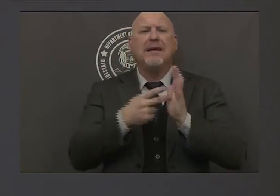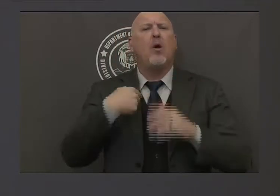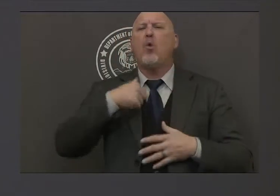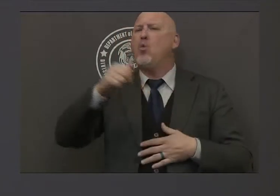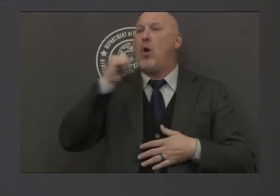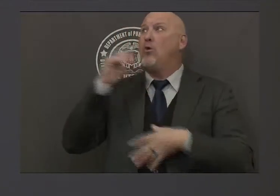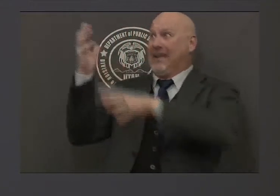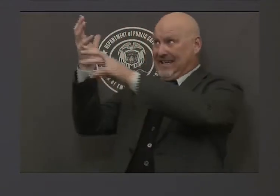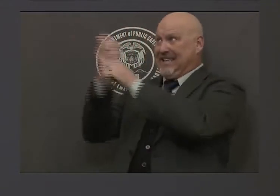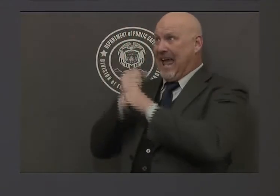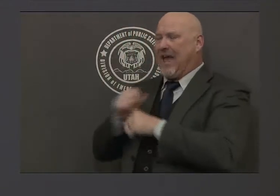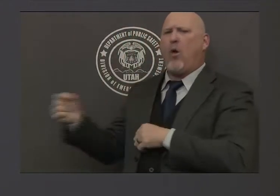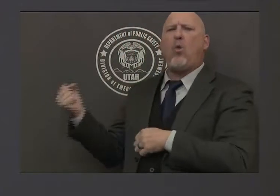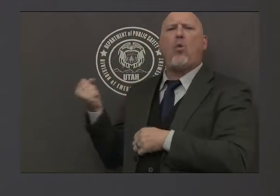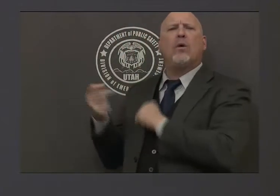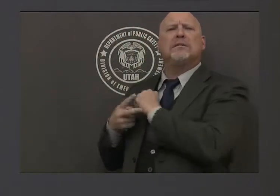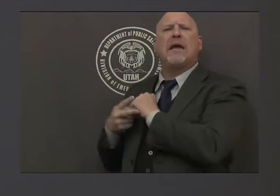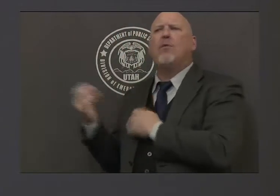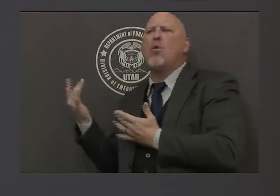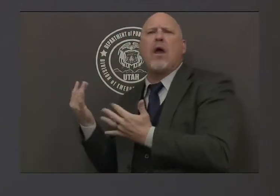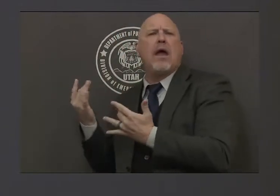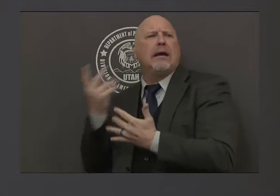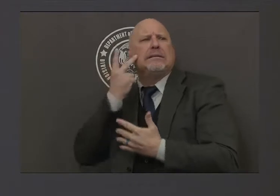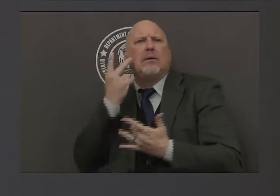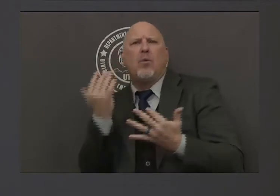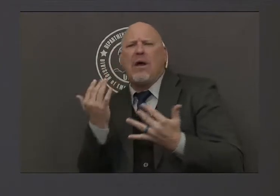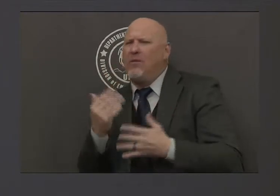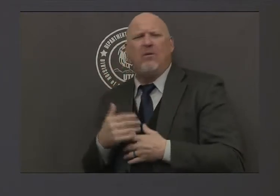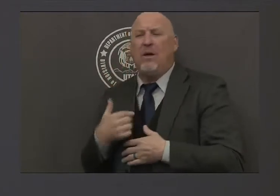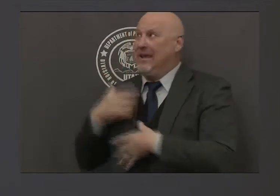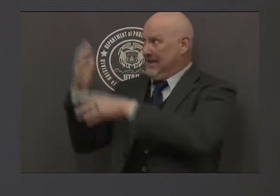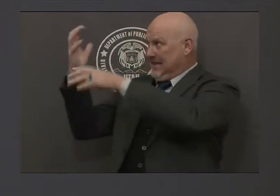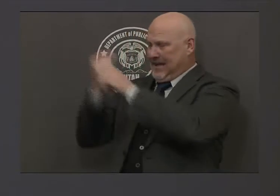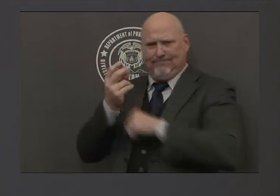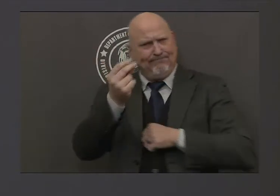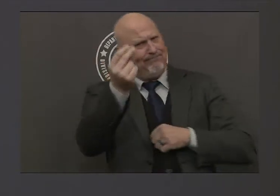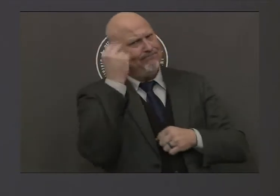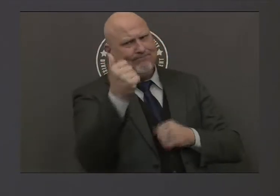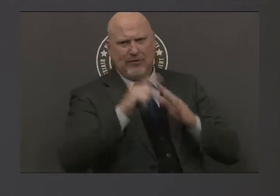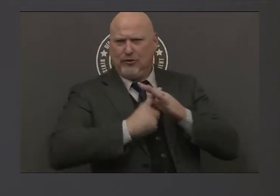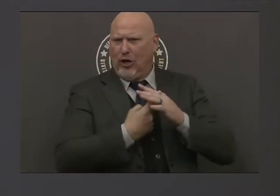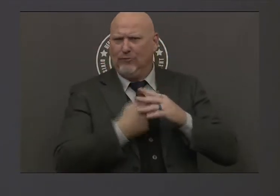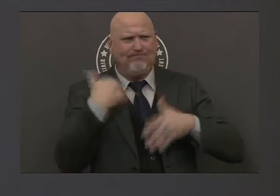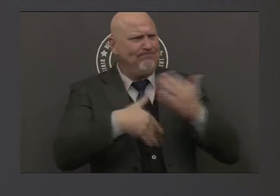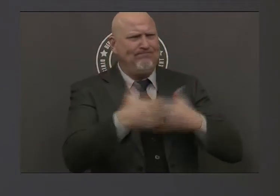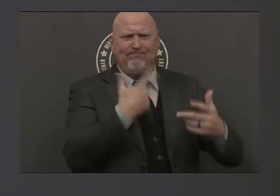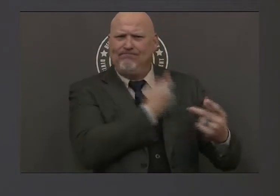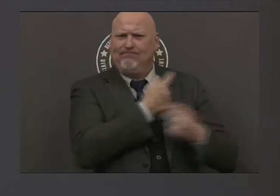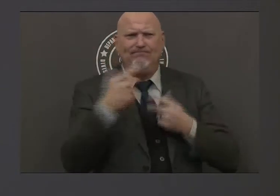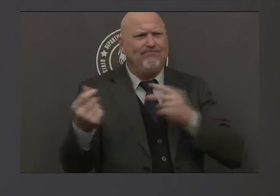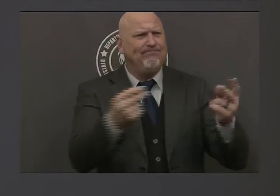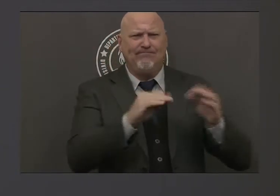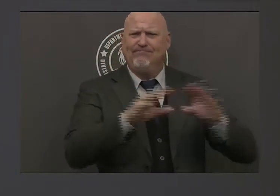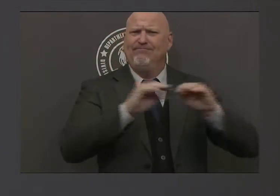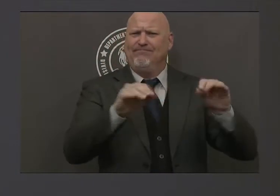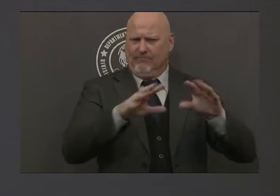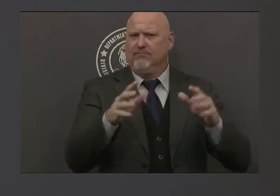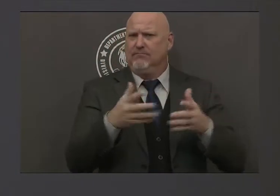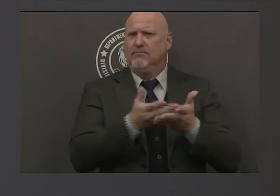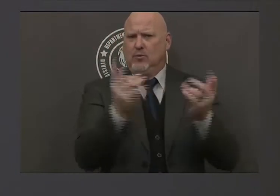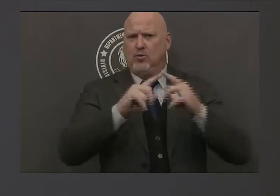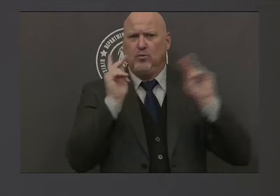will be working very closely with our distribution partners around the clock to get